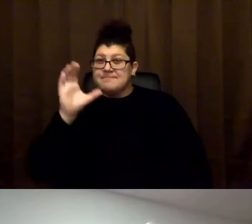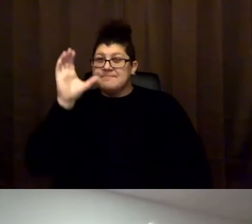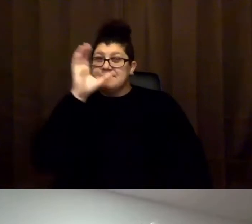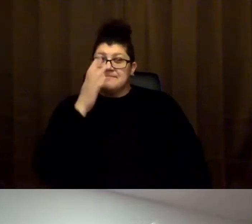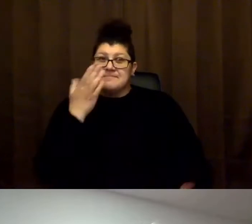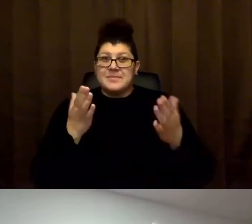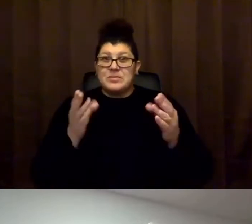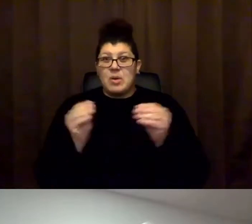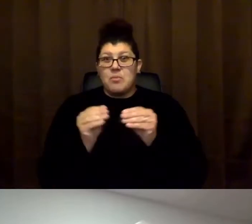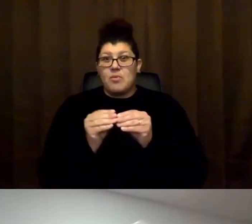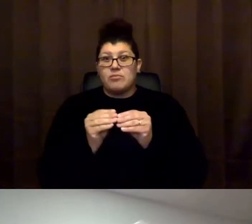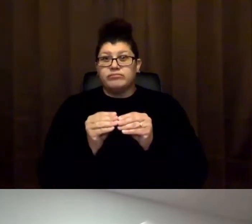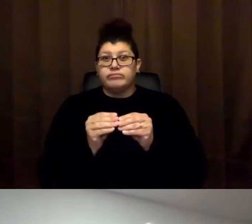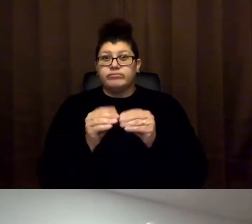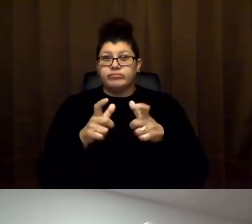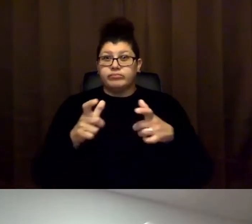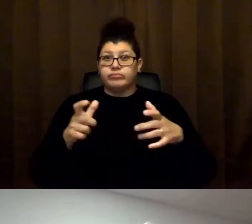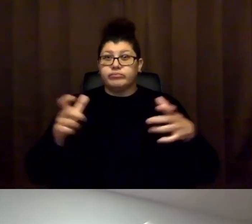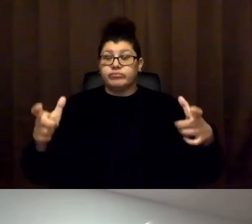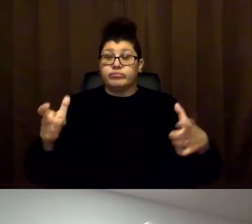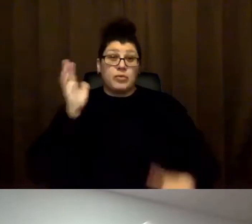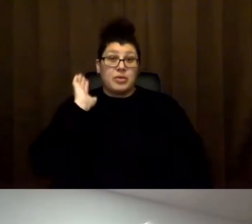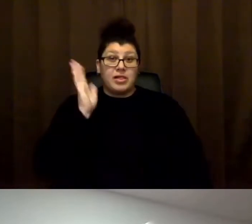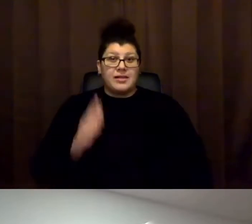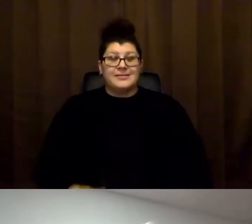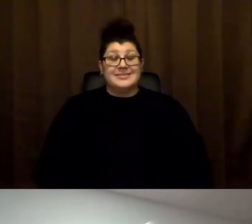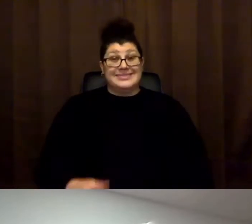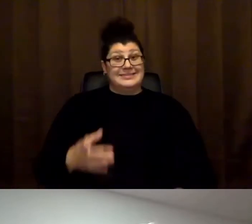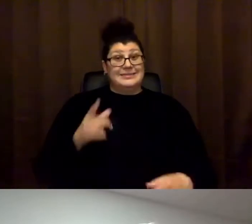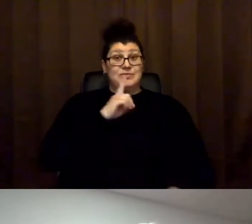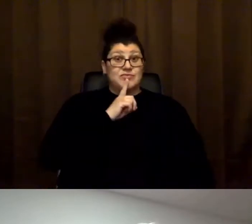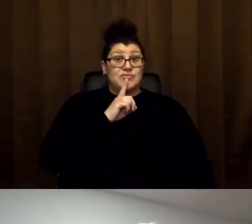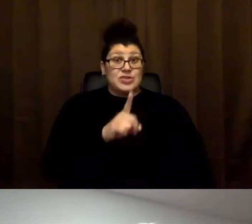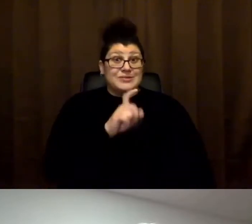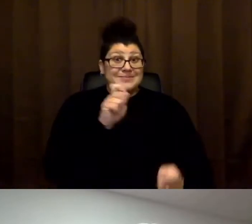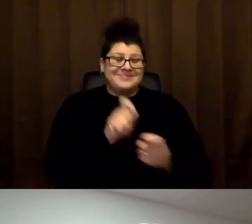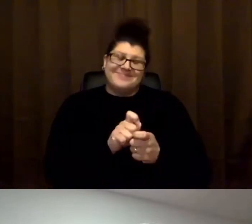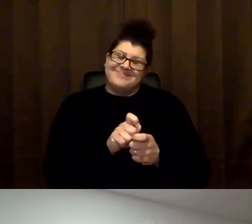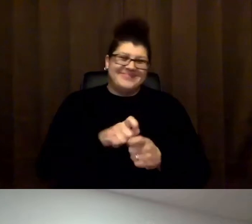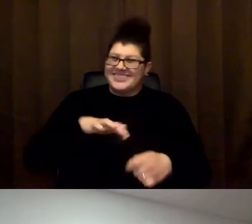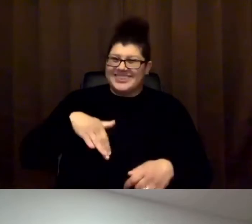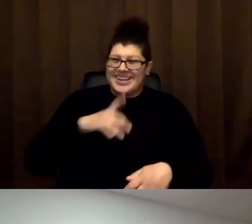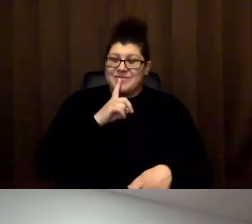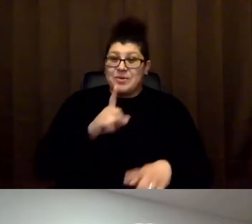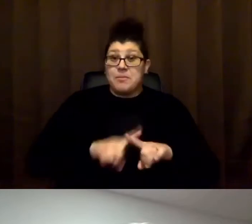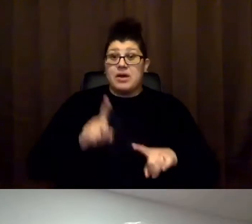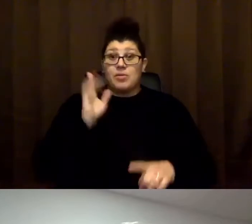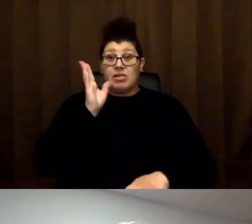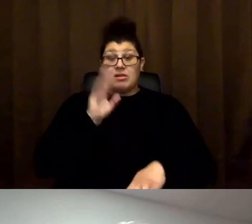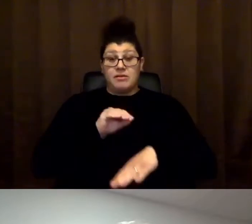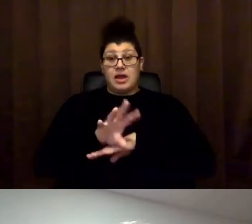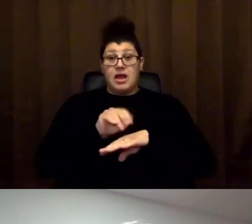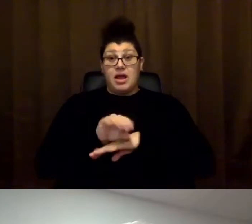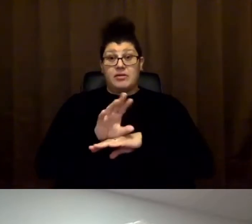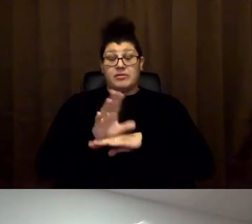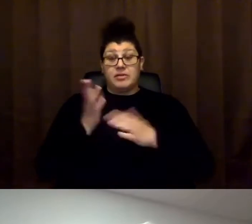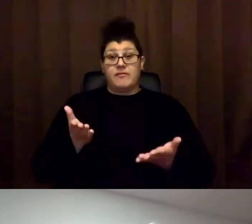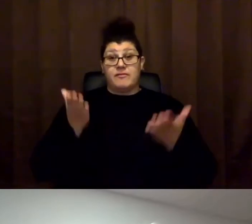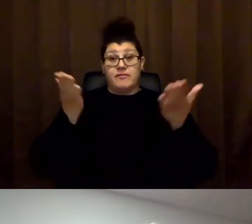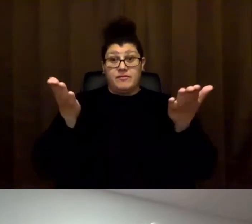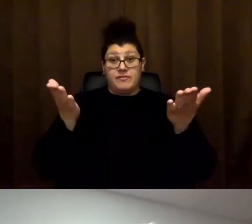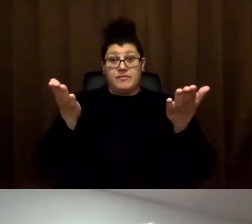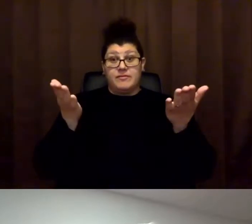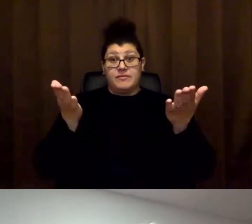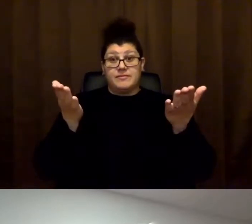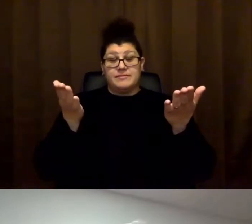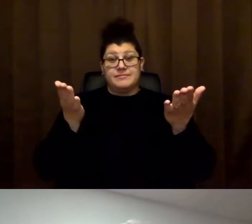also, it's not definite yet, but I think we're going to have some counseling services. And things are